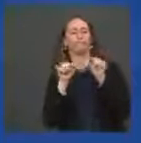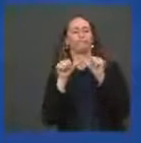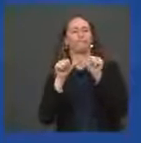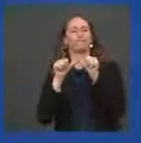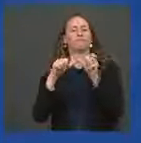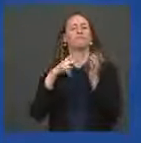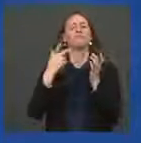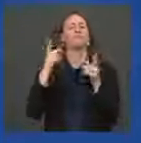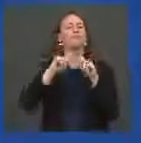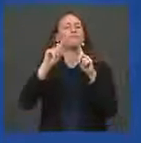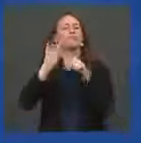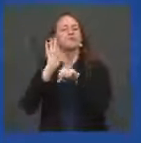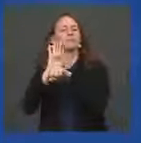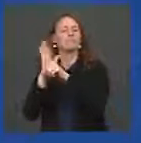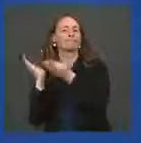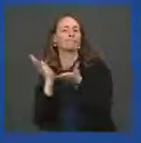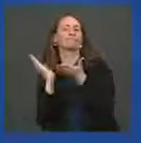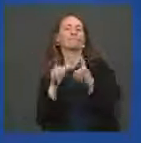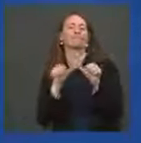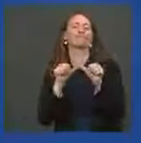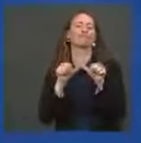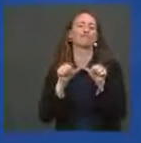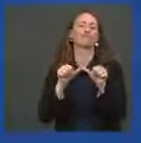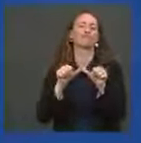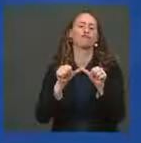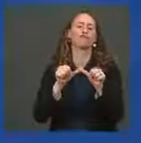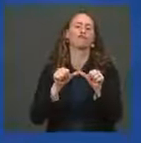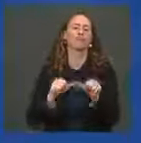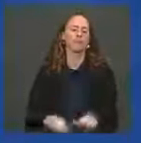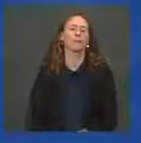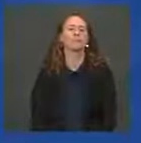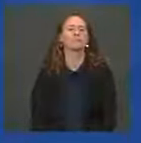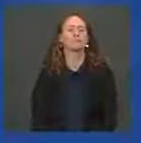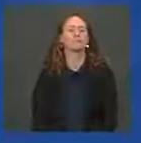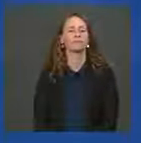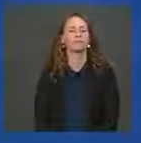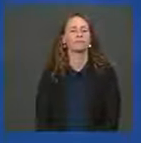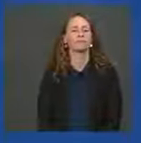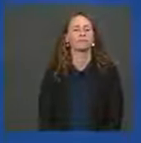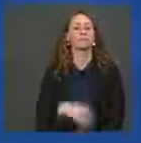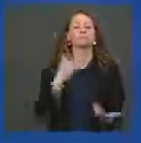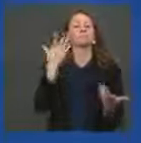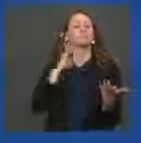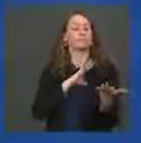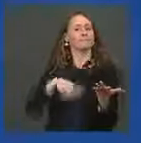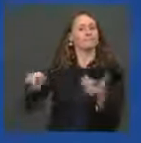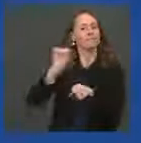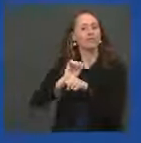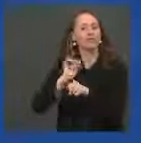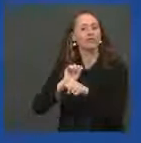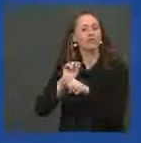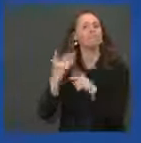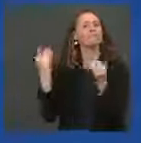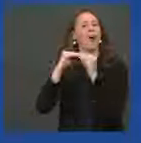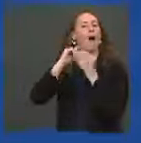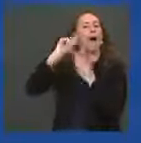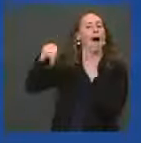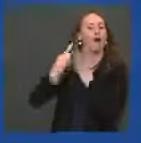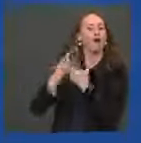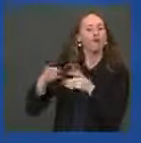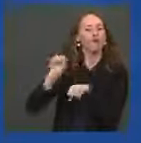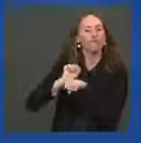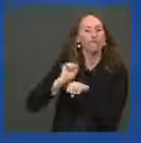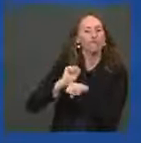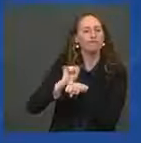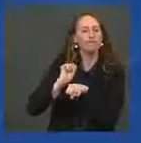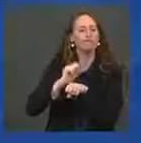earlier this year. That means an increase in the hours for workers to be moving cargo off ships onto trucks and rail cars to